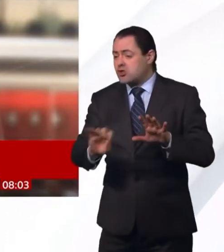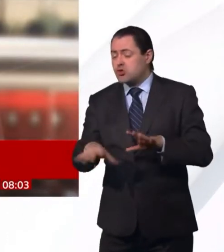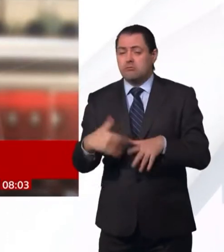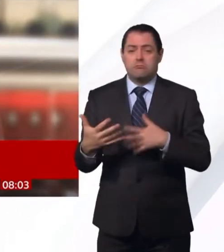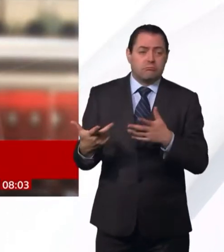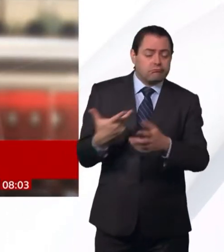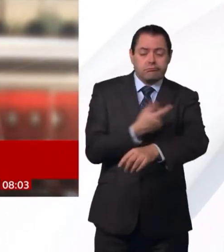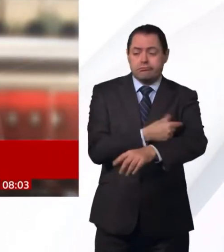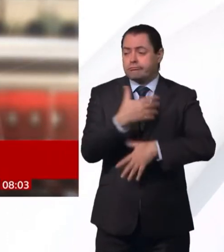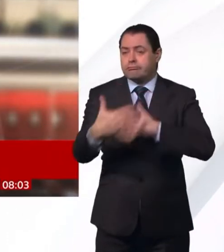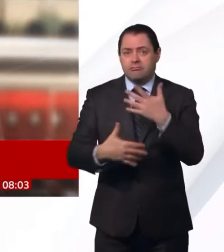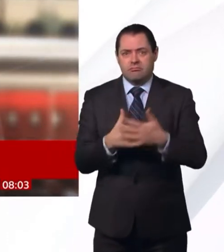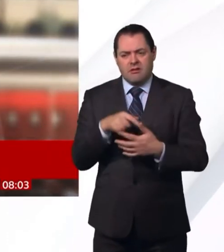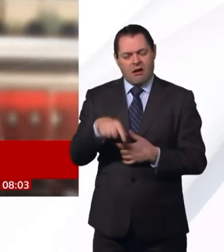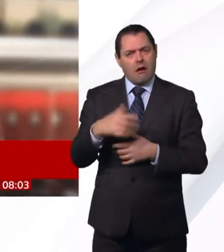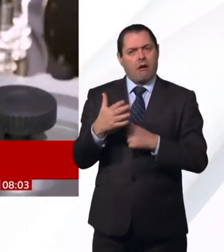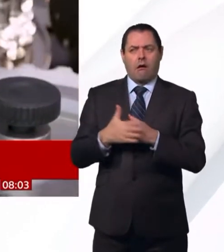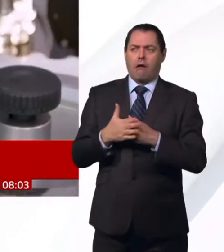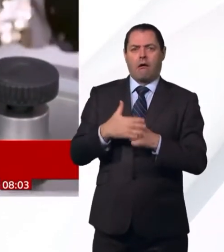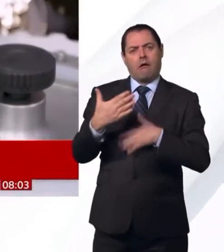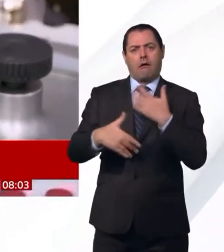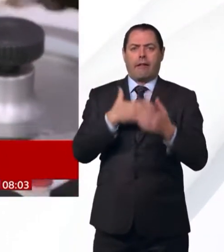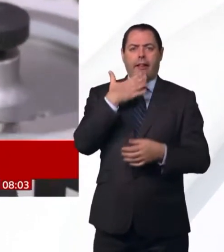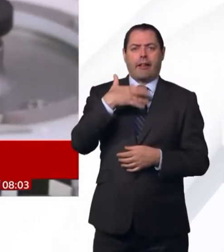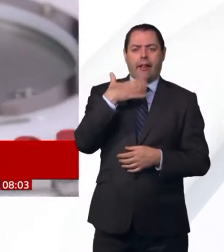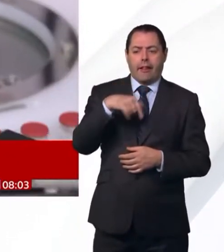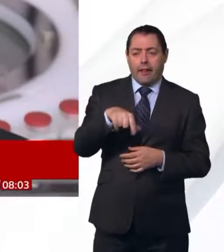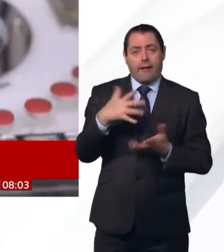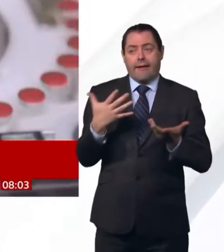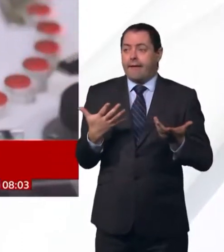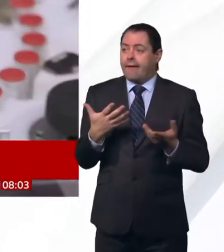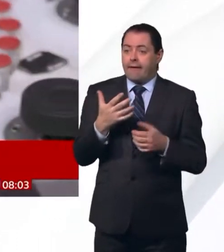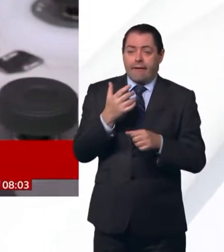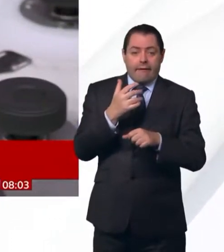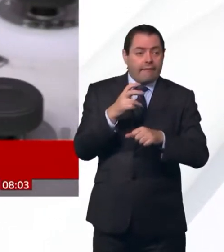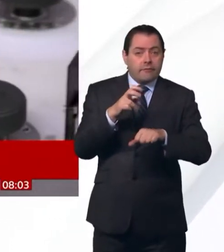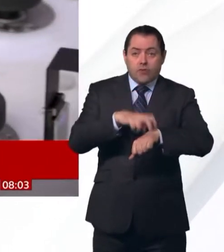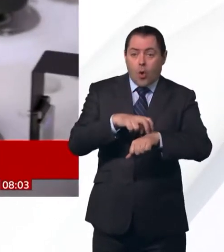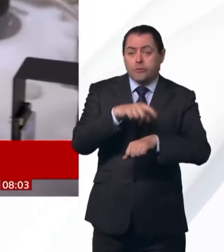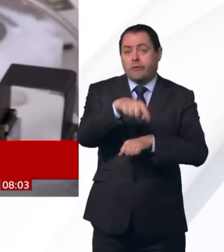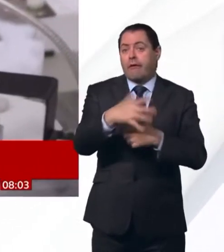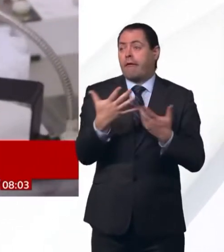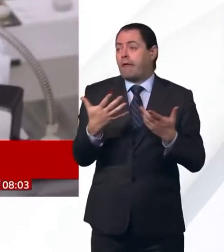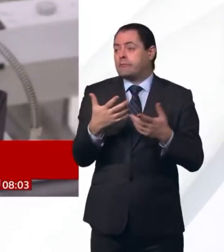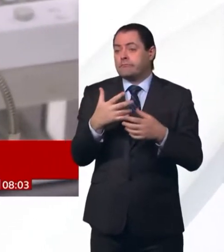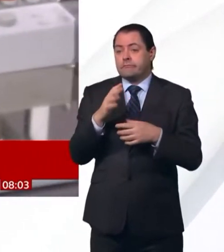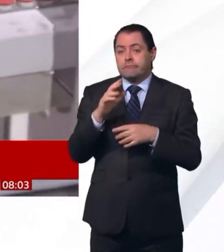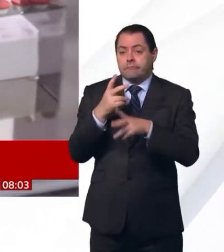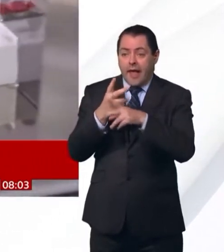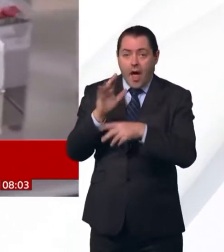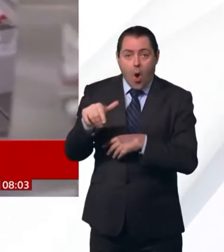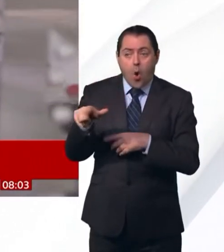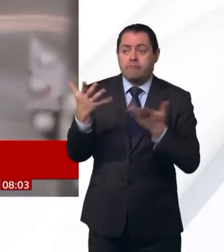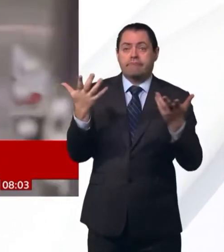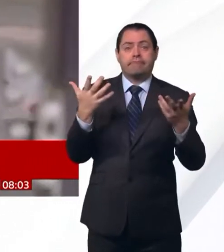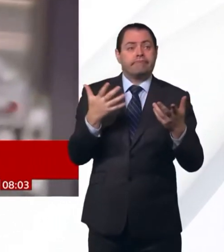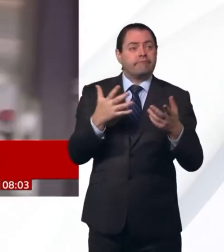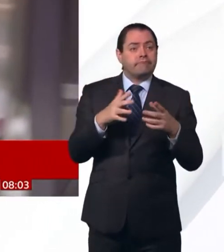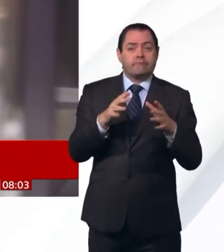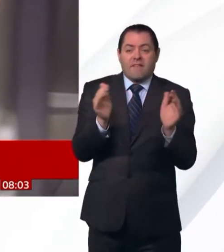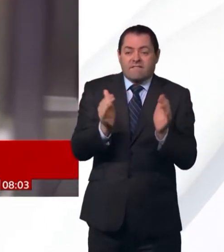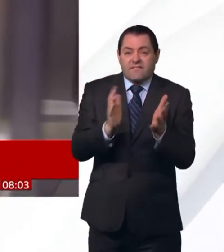away the problems about getting it into village surgeries, into care homes. And globally, it's important too,